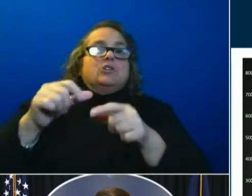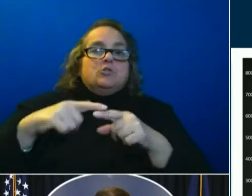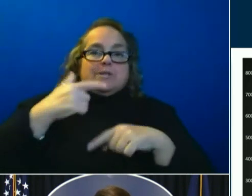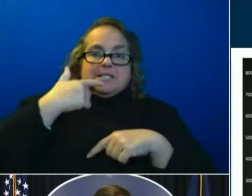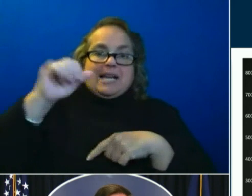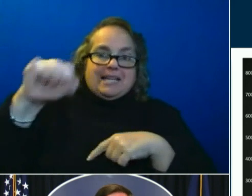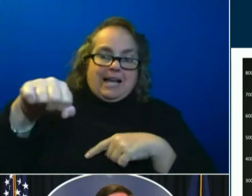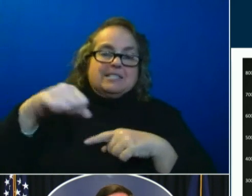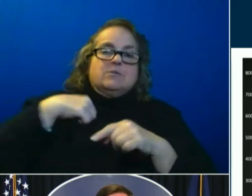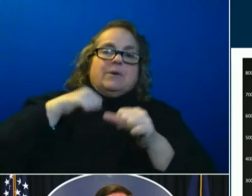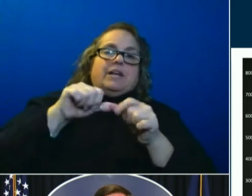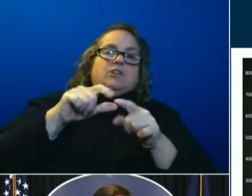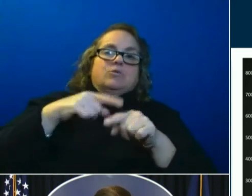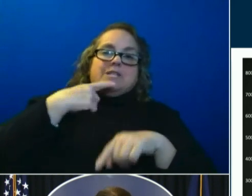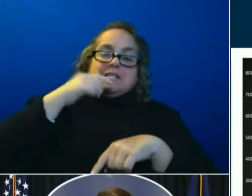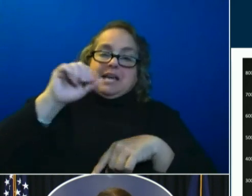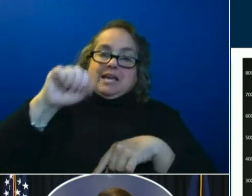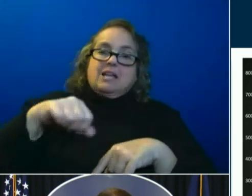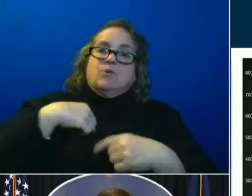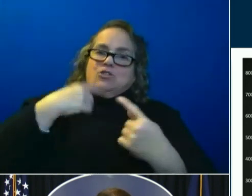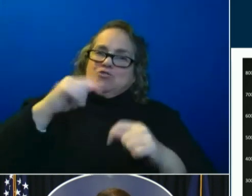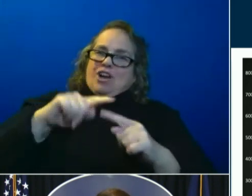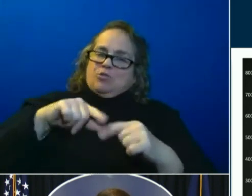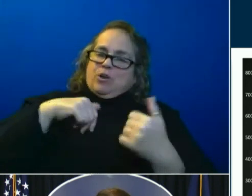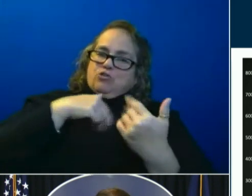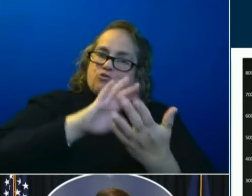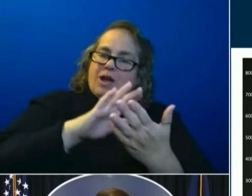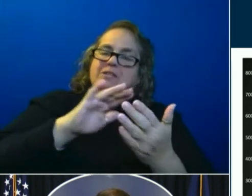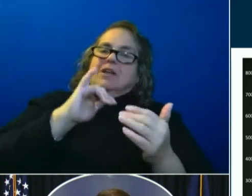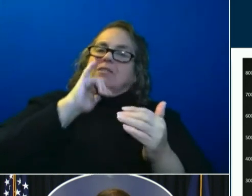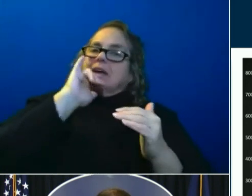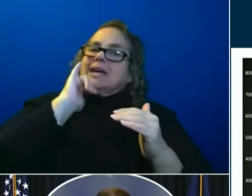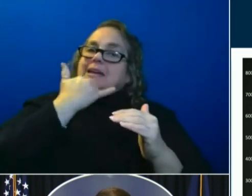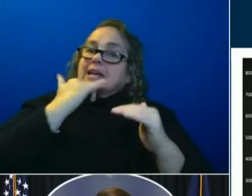I'm glad that we're making progress. We are not making it fast enough.